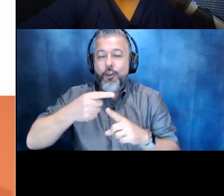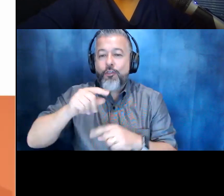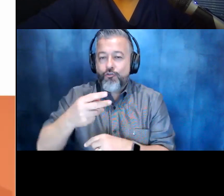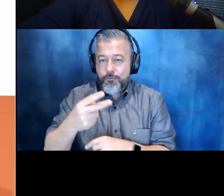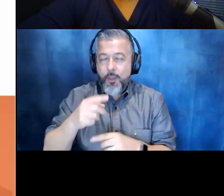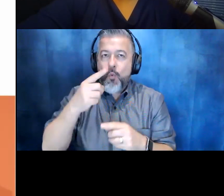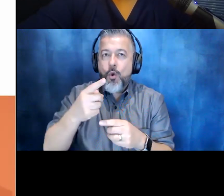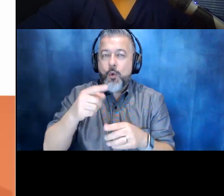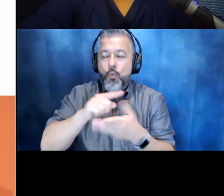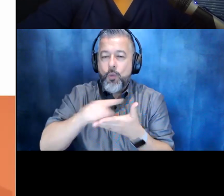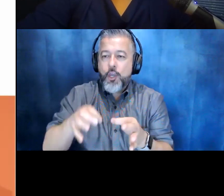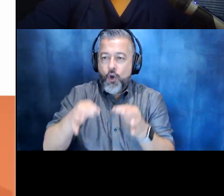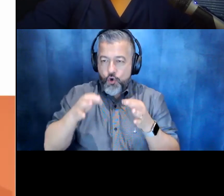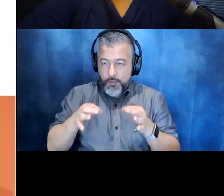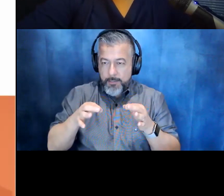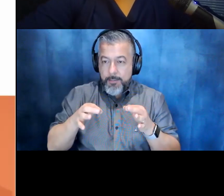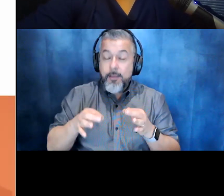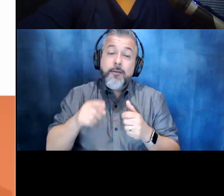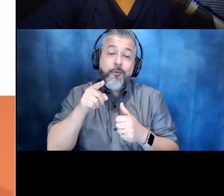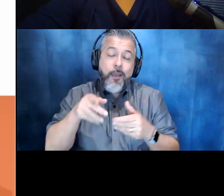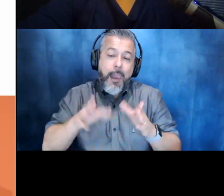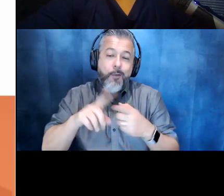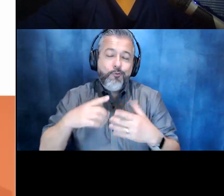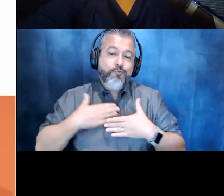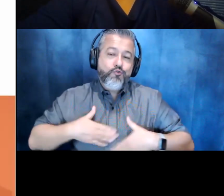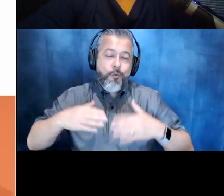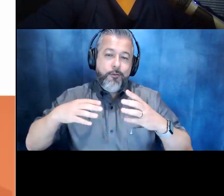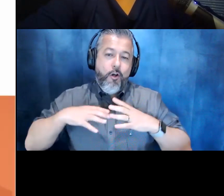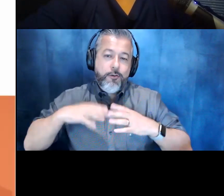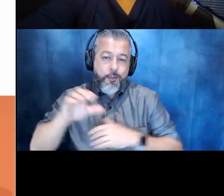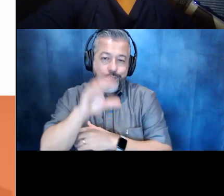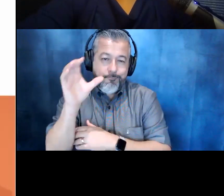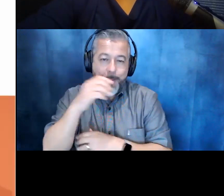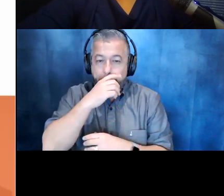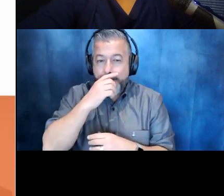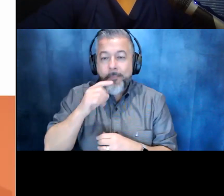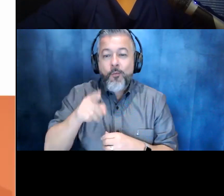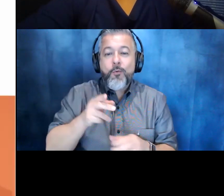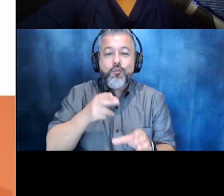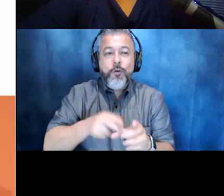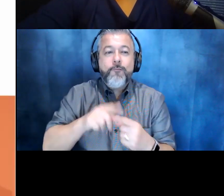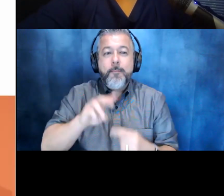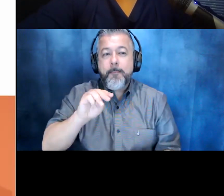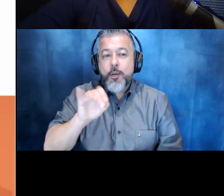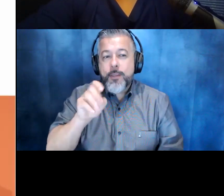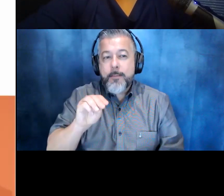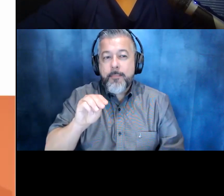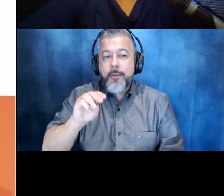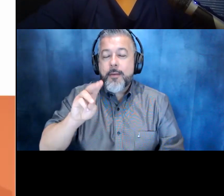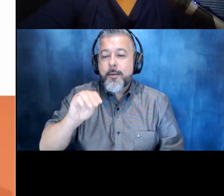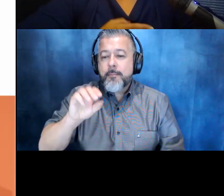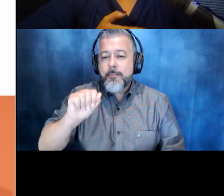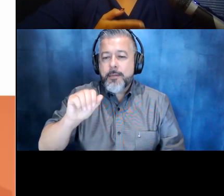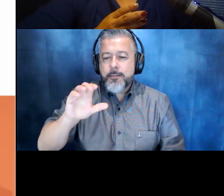early, so hopefully you can maybe celebrate a little holiday. We'll be joined by Miriam Elman-Shawi. She is the executive director at